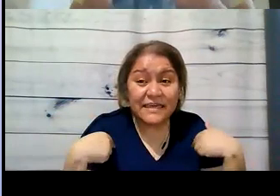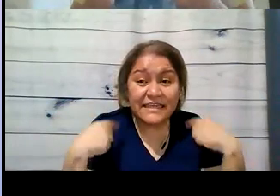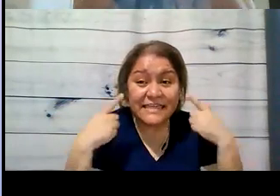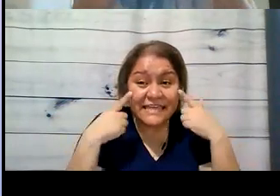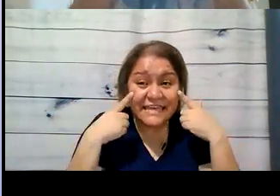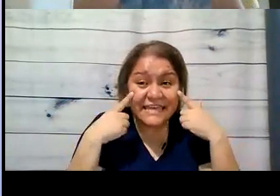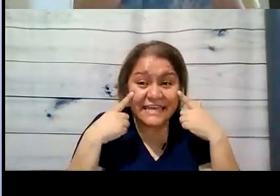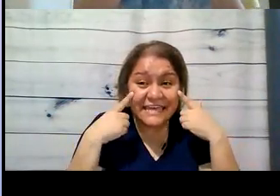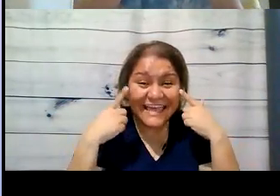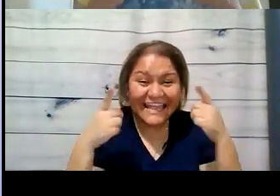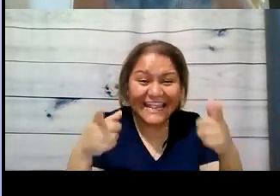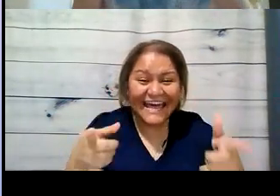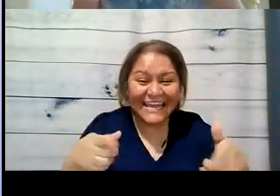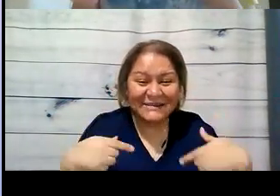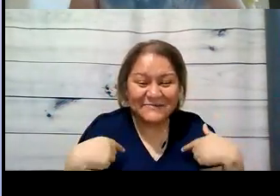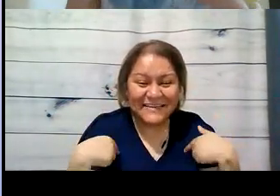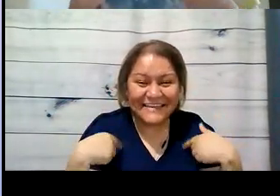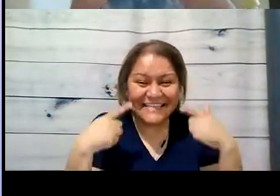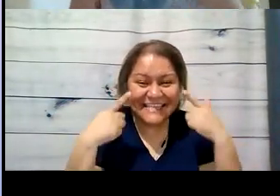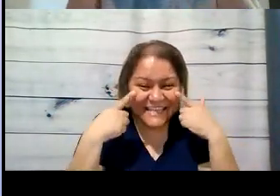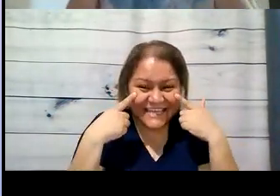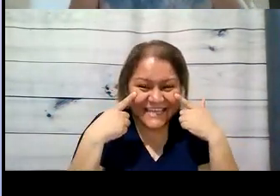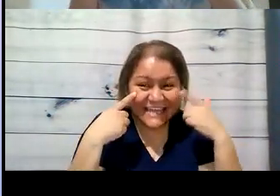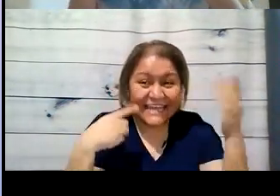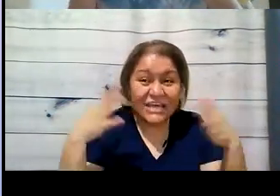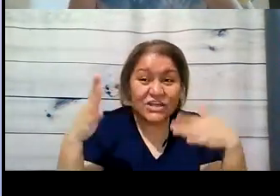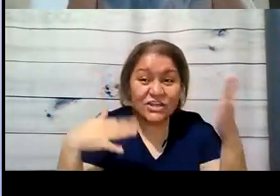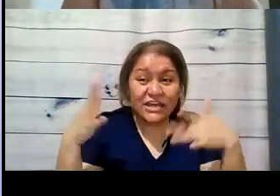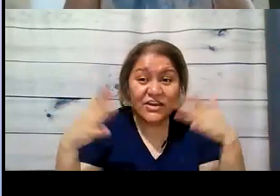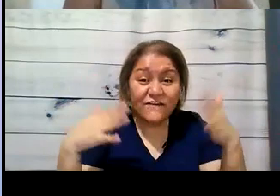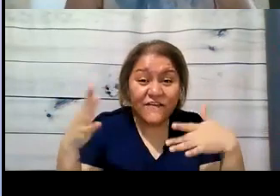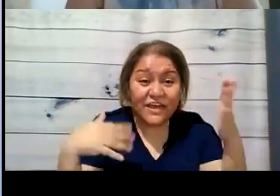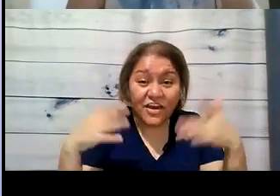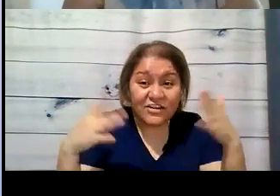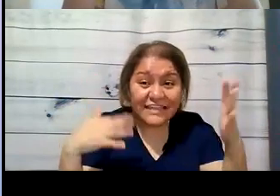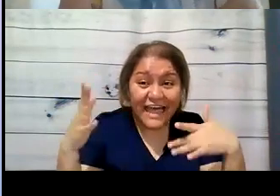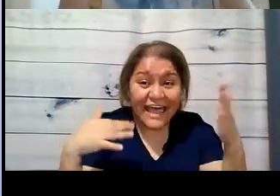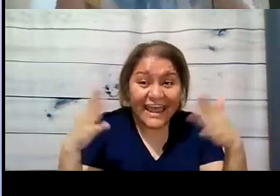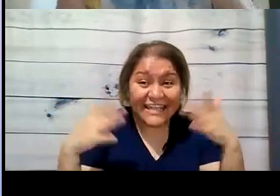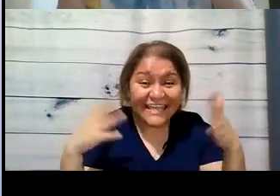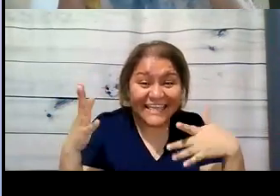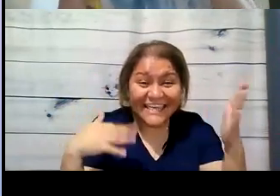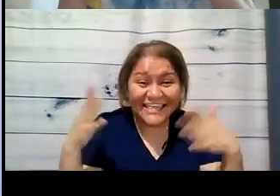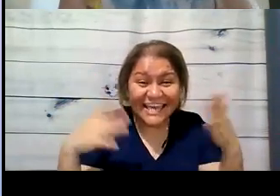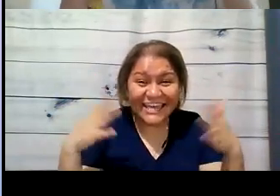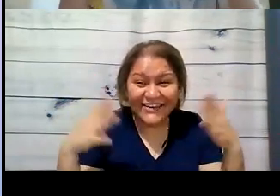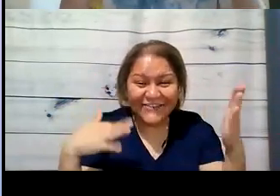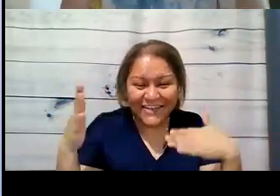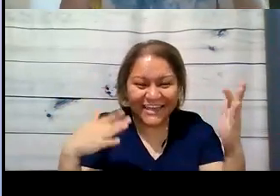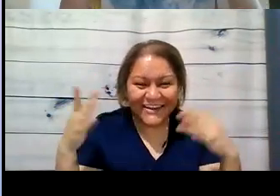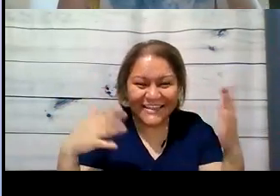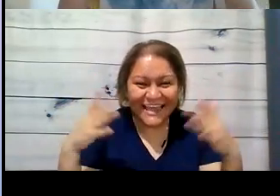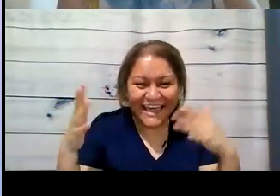me see. Let me see. Shake your fingers like this. Shake